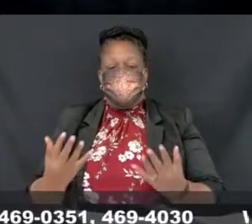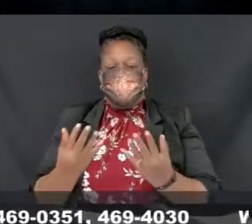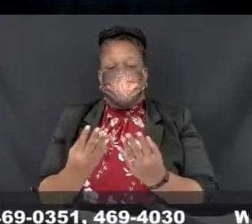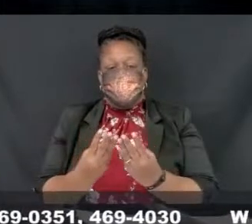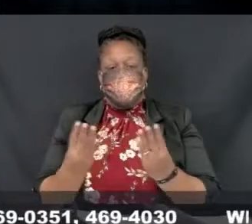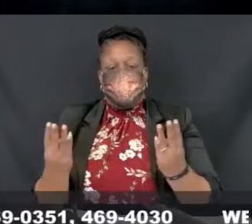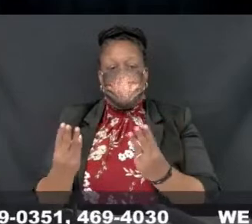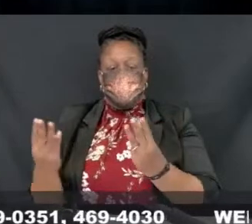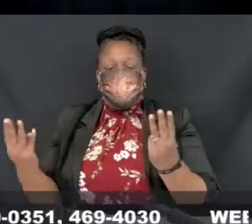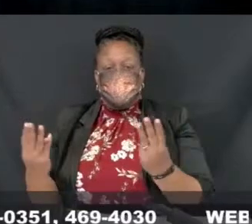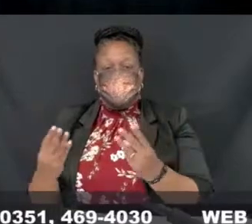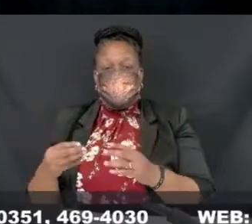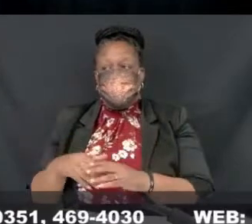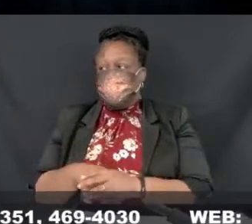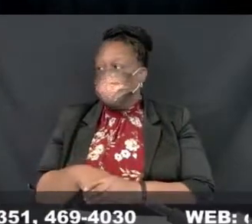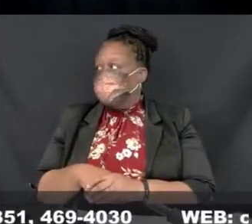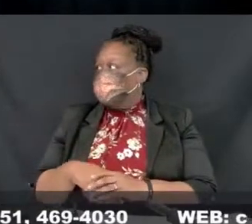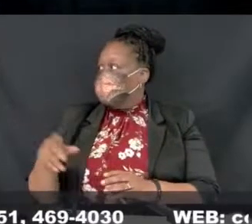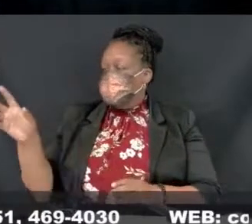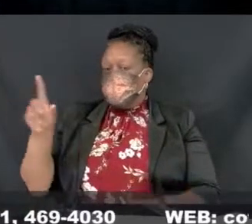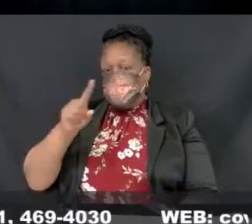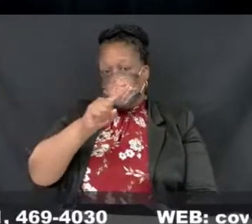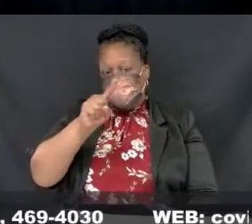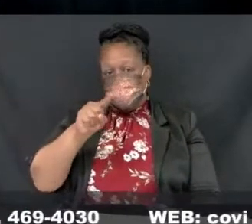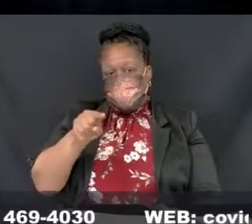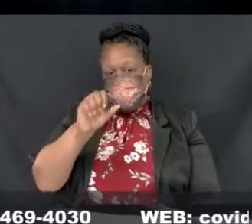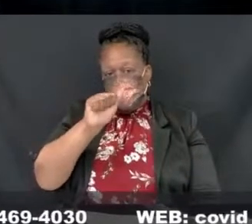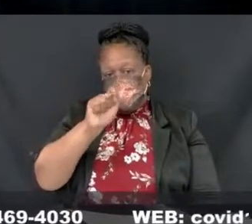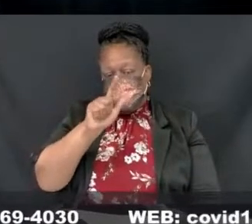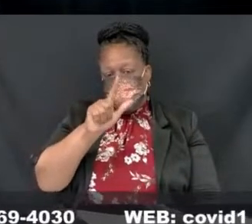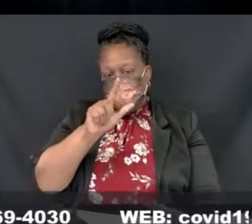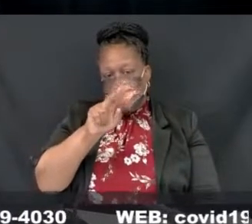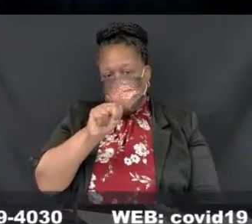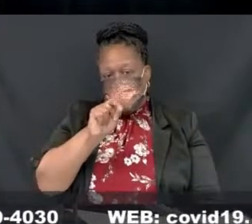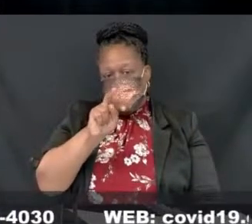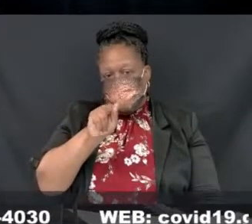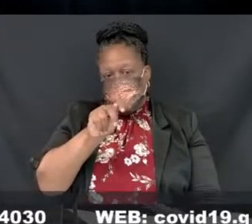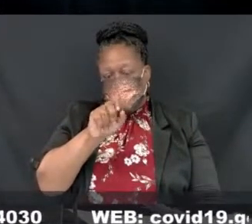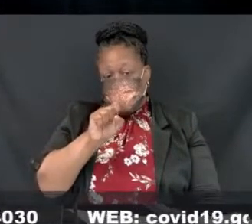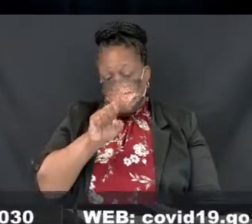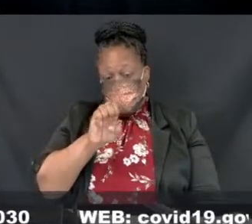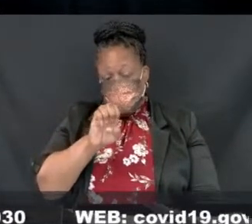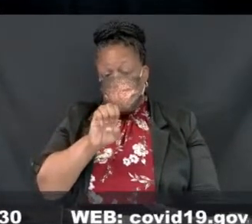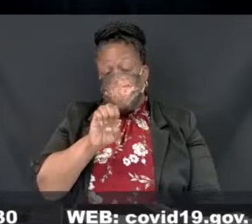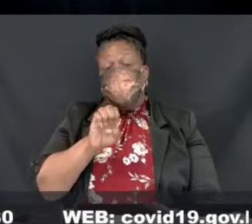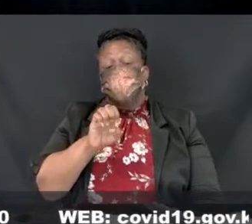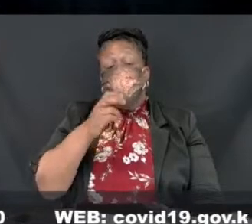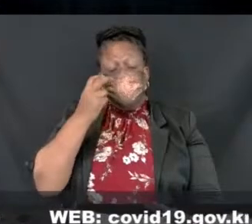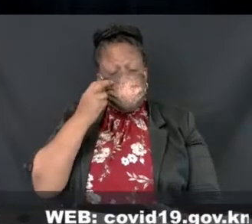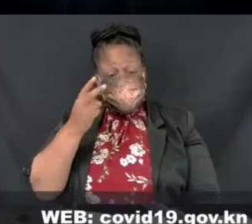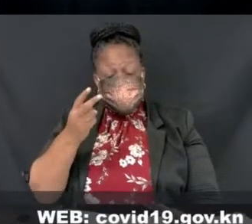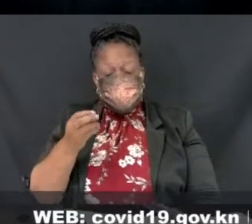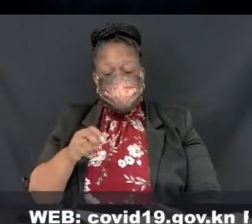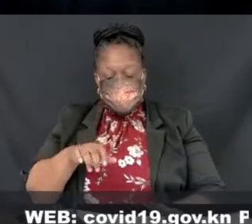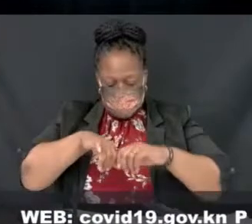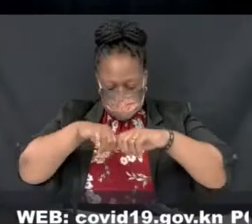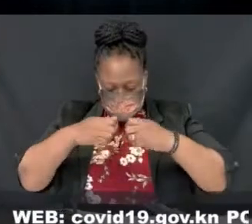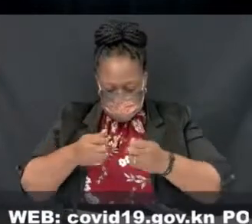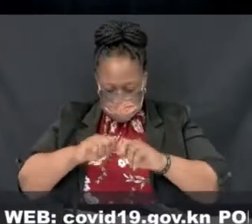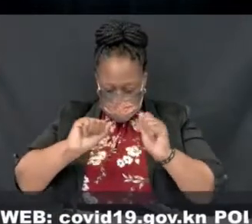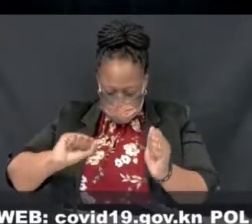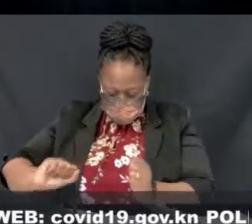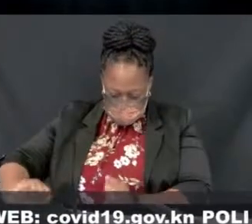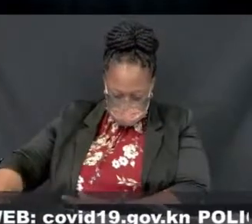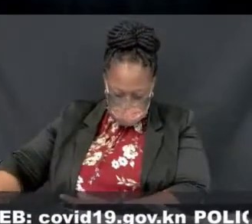of restrictions come down. You see this, as Dr. Wilkinson said, you see all these social activities that are happening.